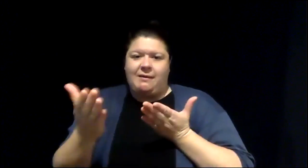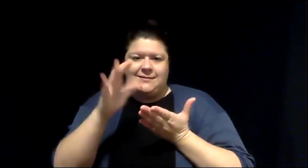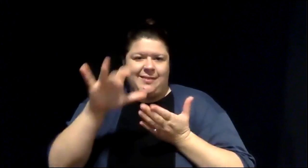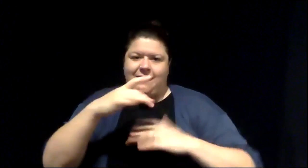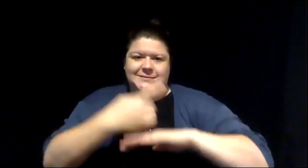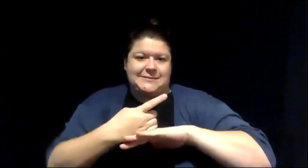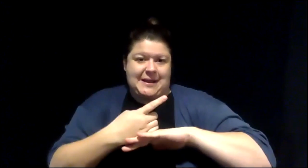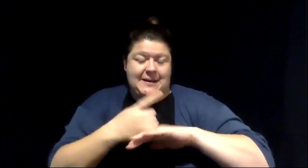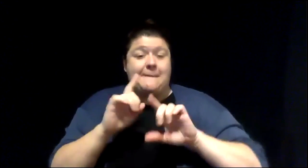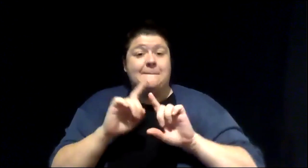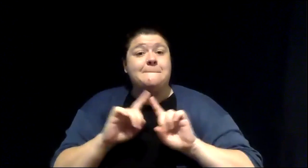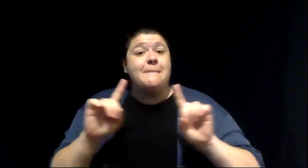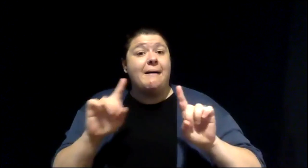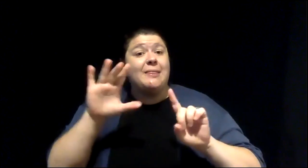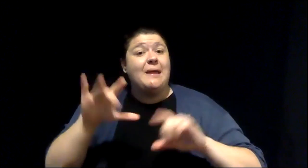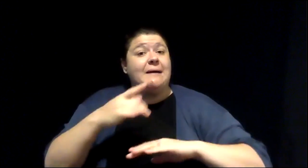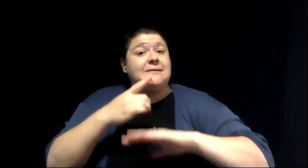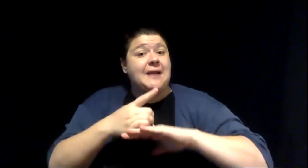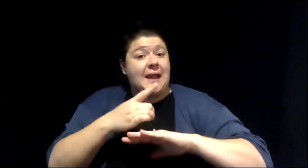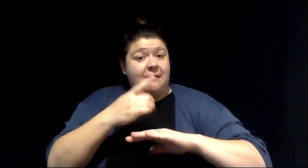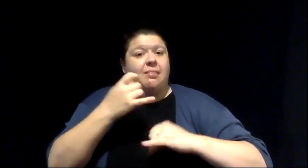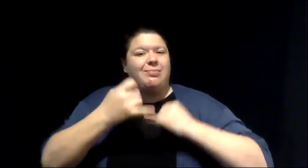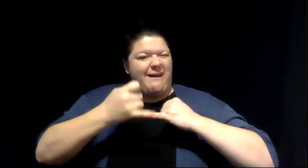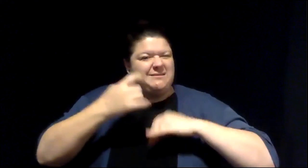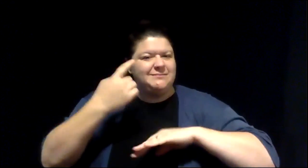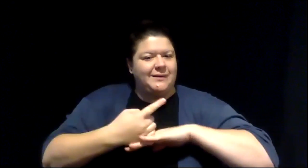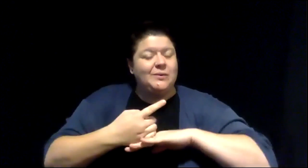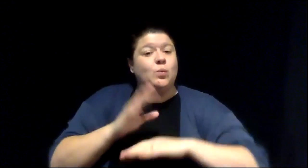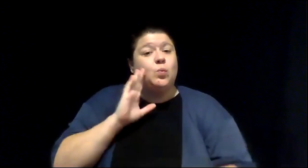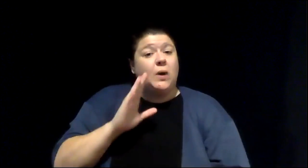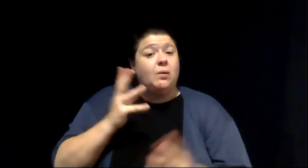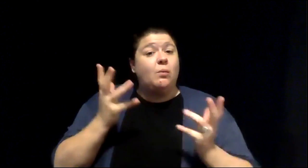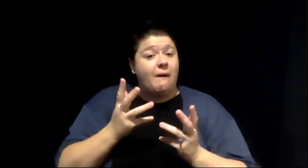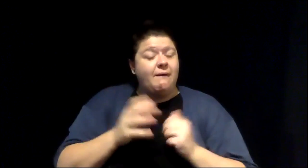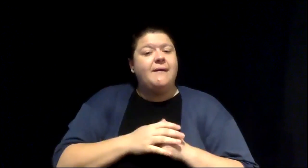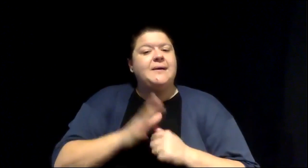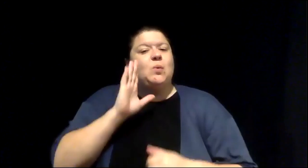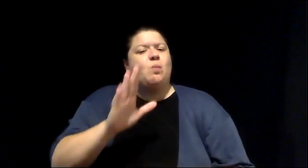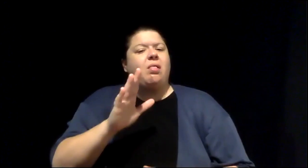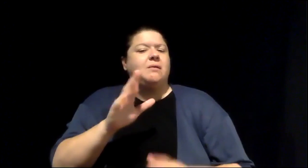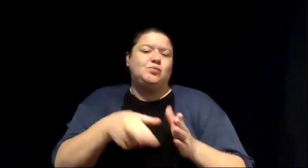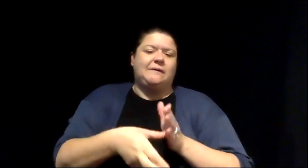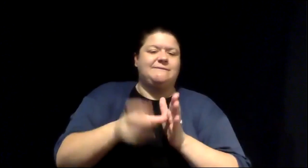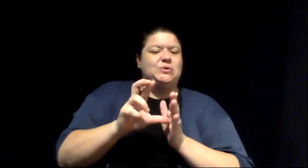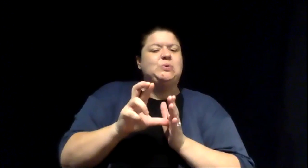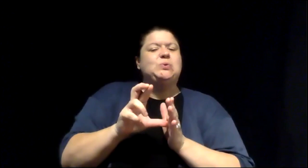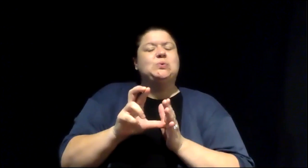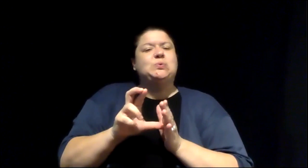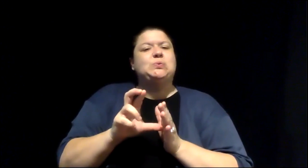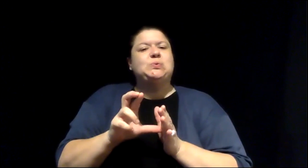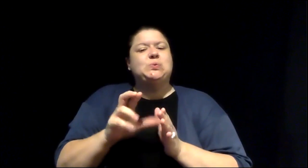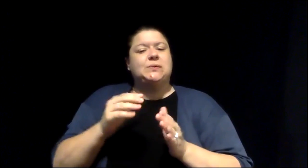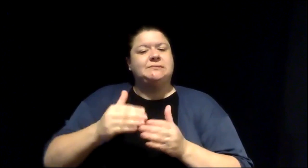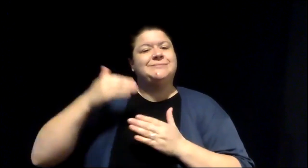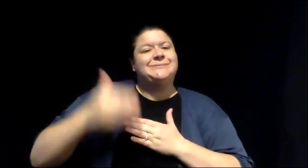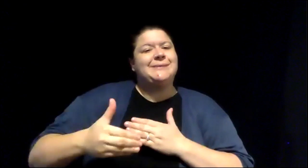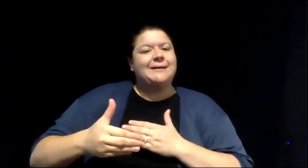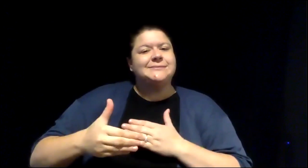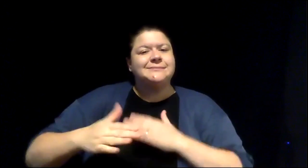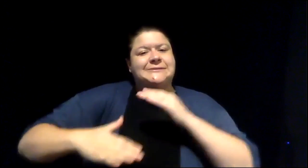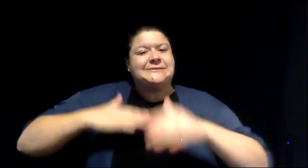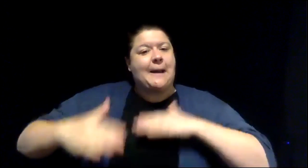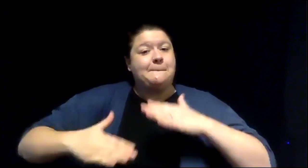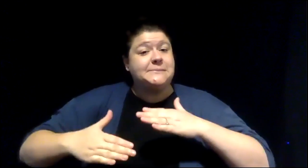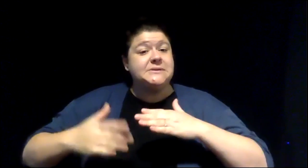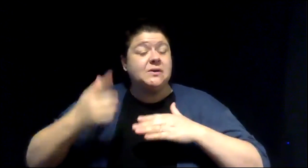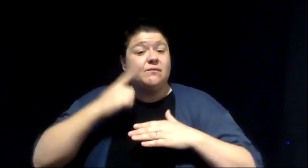I will be doing on that particular day is I will be reviewing what next steps there will be for you who want to go